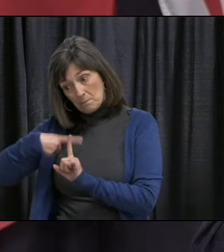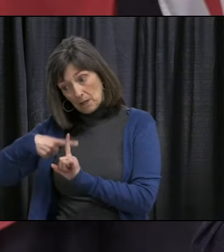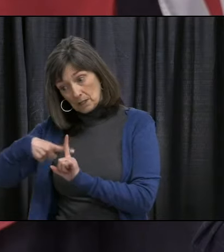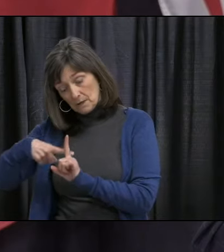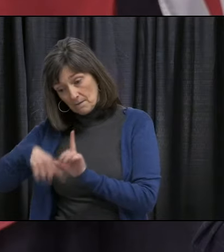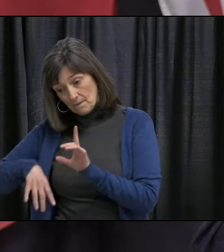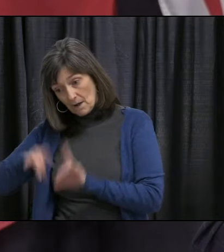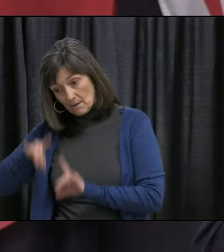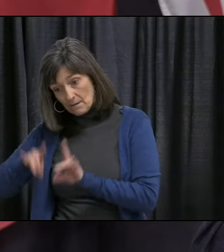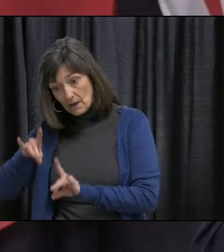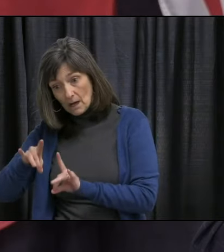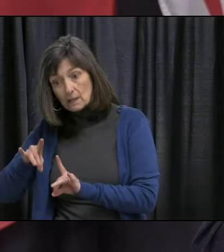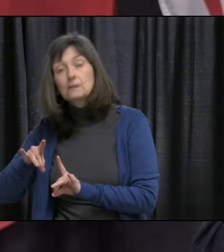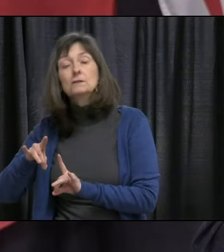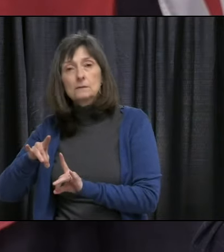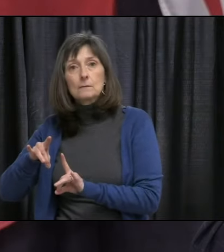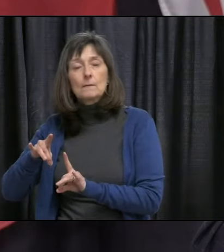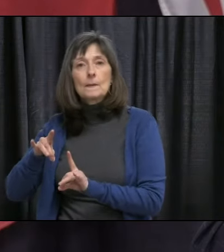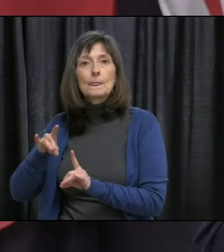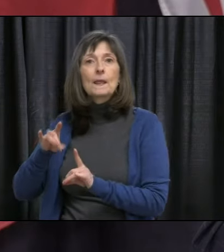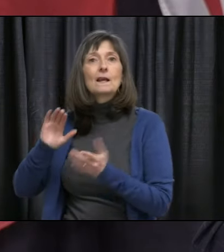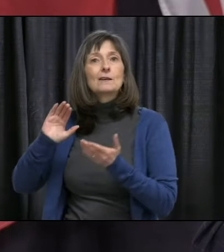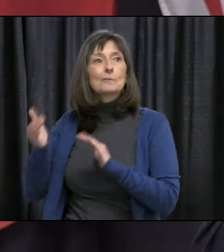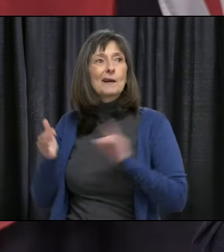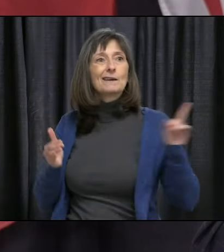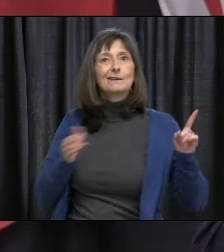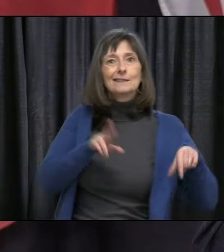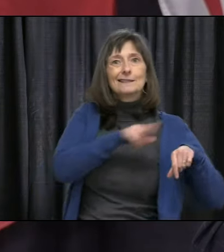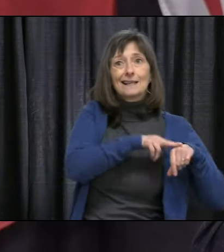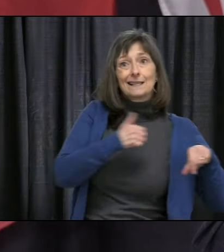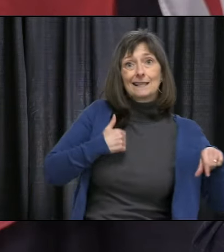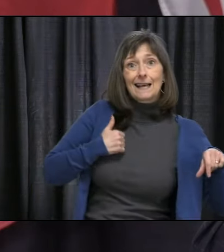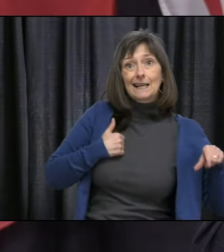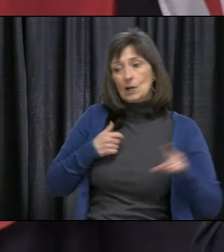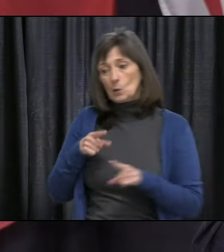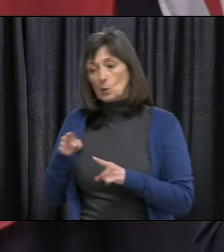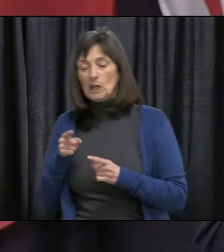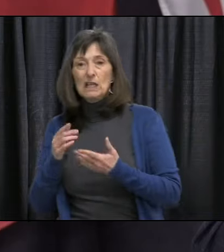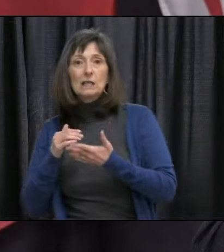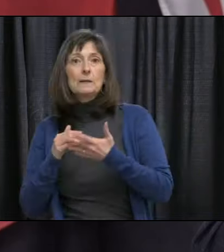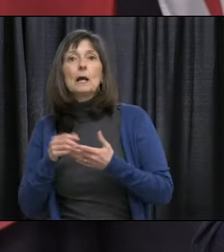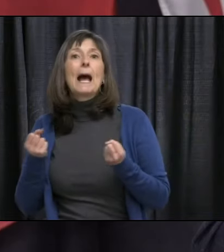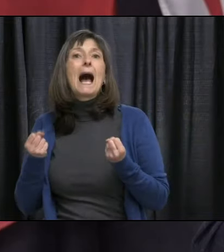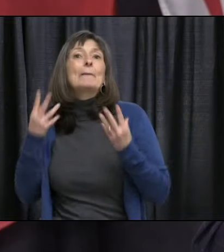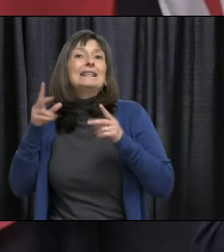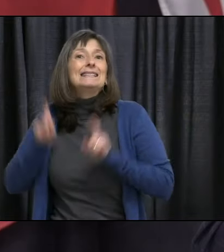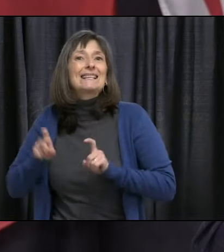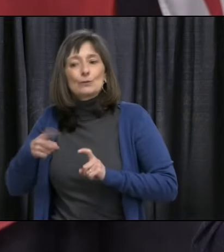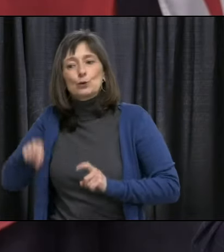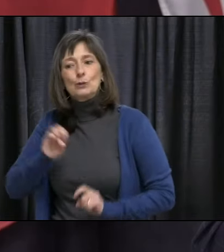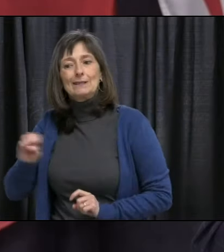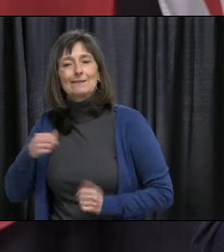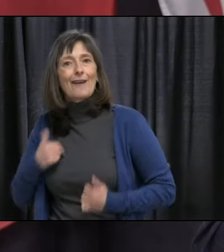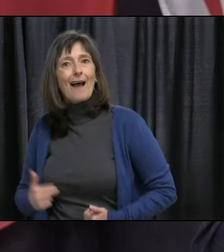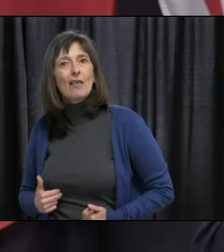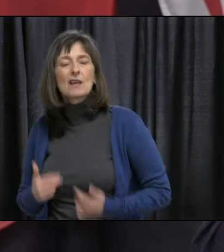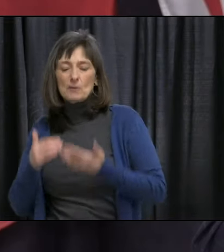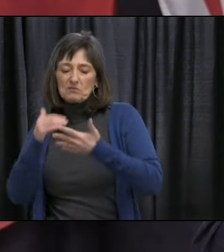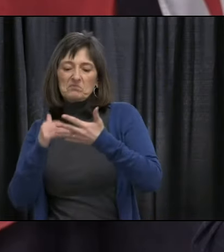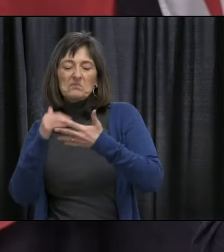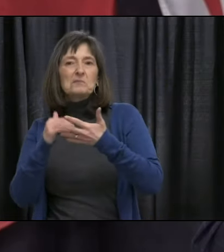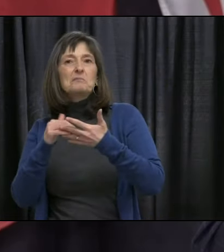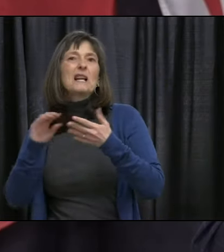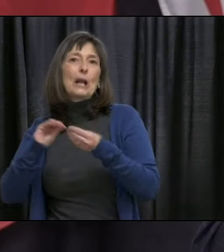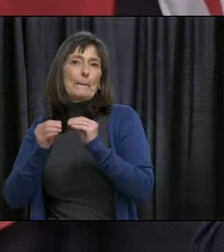been able to actually do, if you compare it to the national standard, we'd be in the middle of the pack. So, there's been no restrictions on